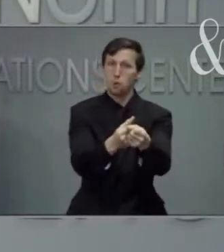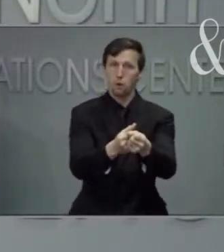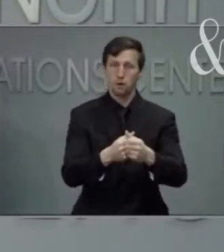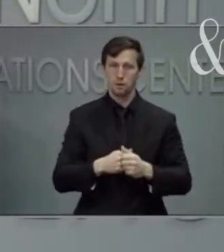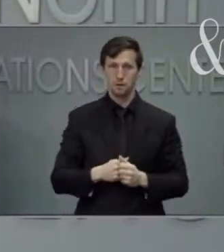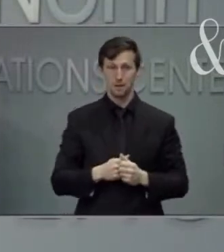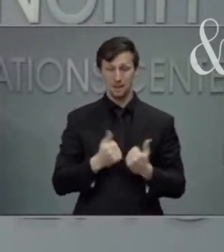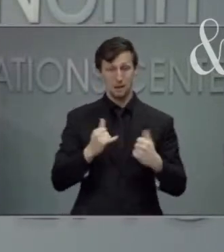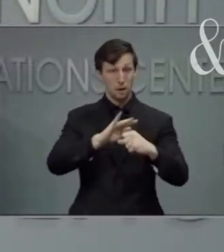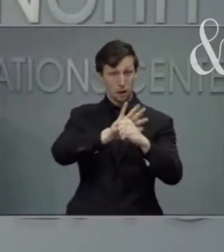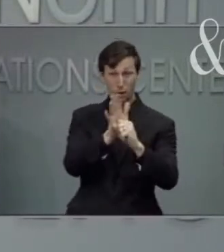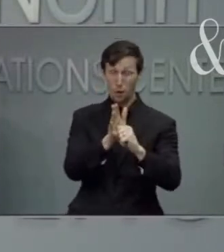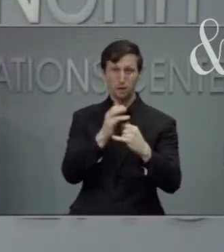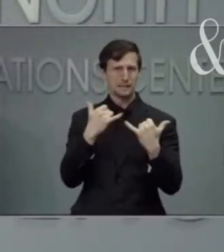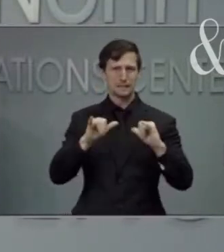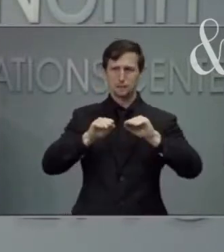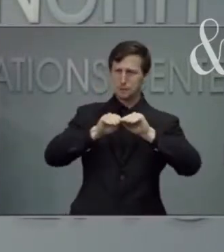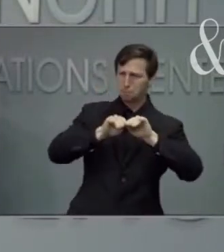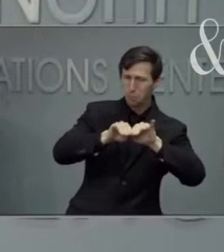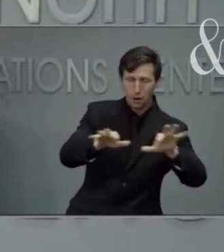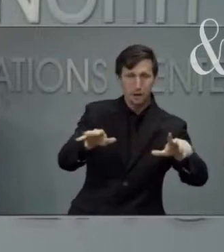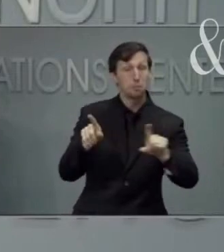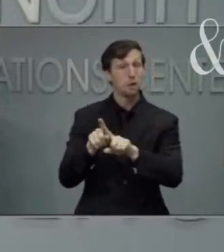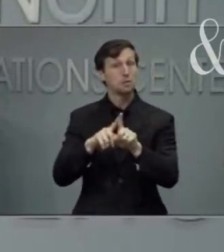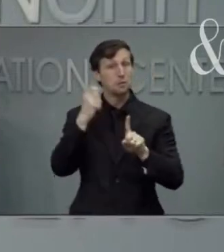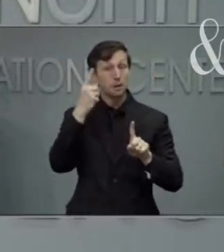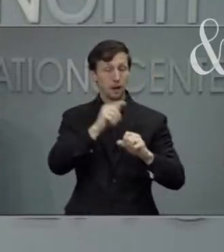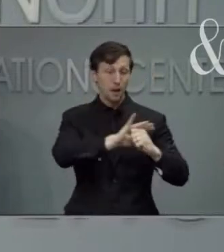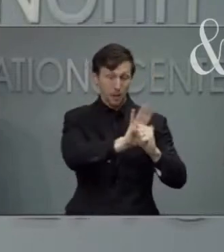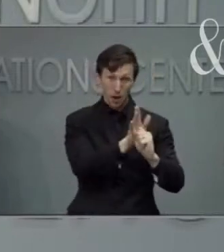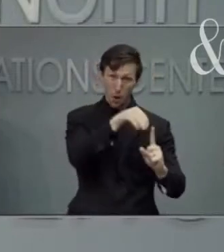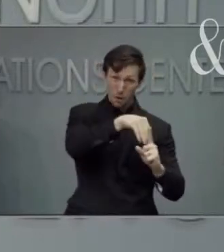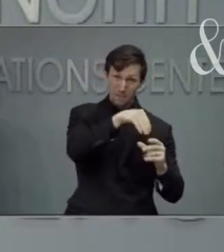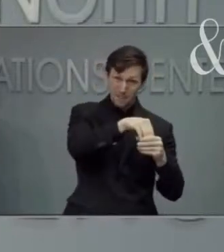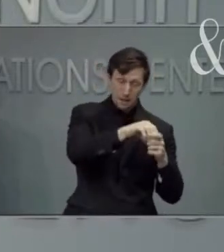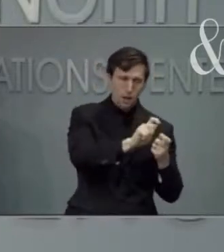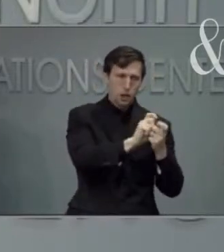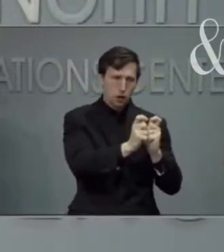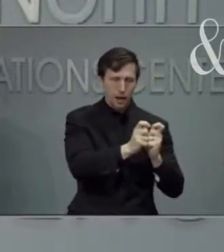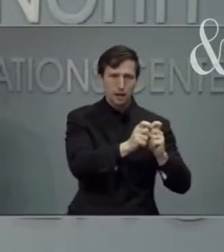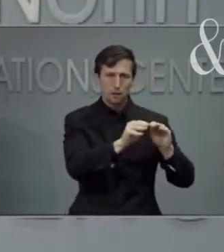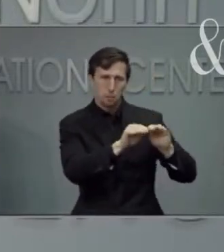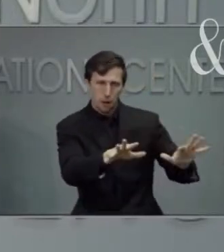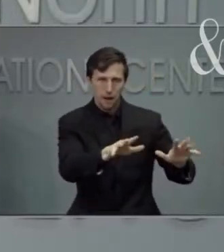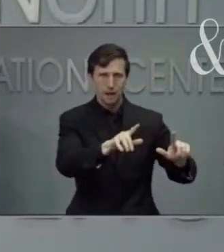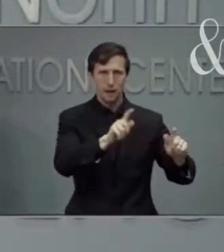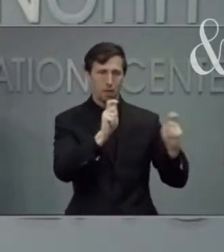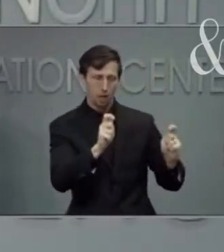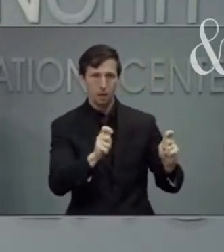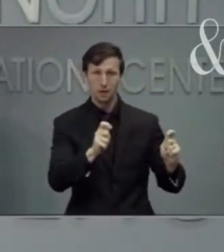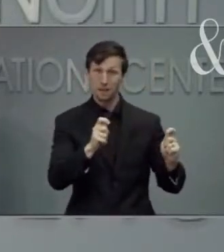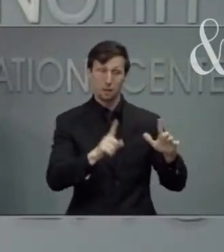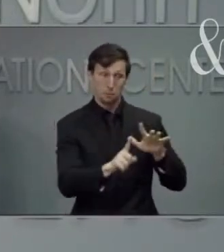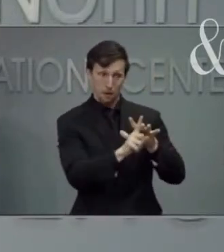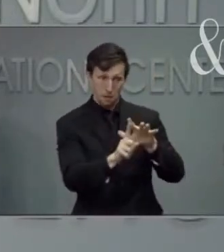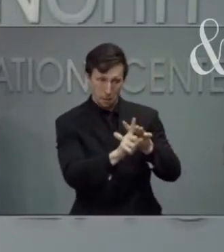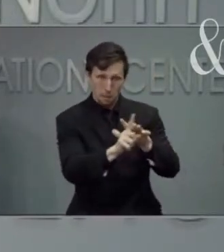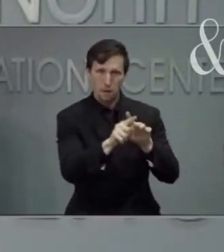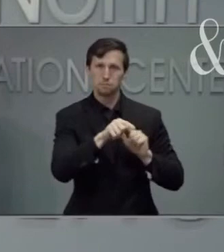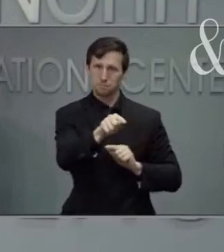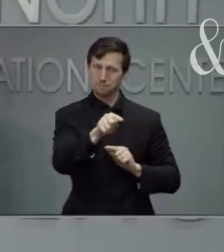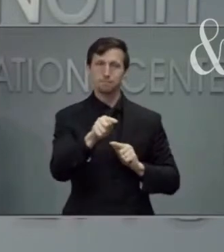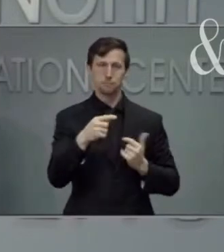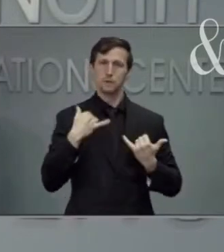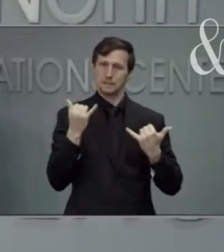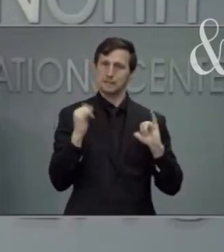spread rapidly and new variants identified throughout the country, we need to use the resources we have to slow its spread